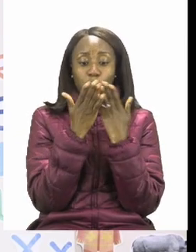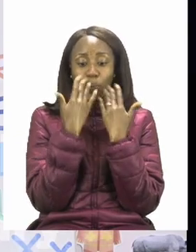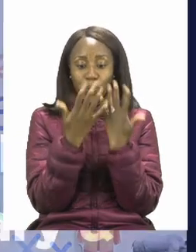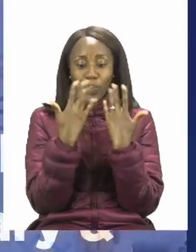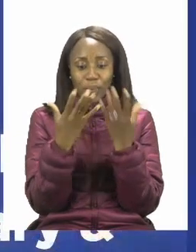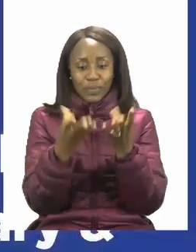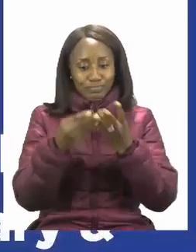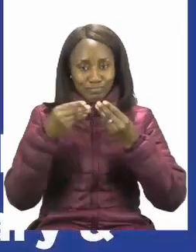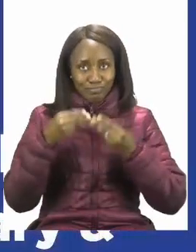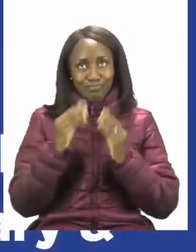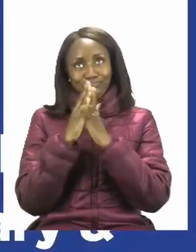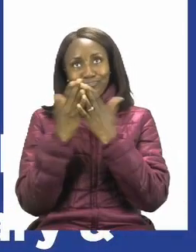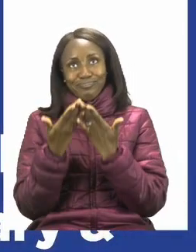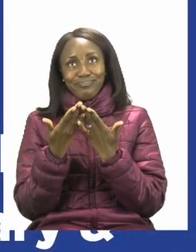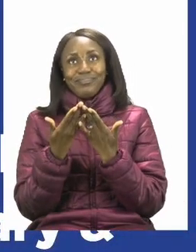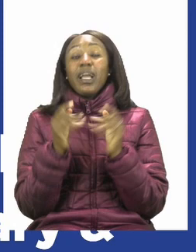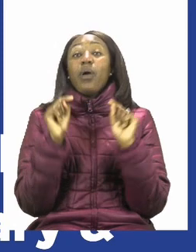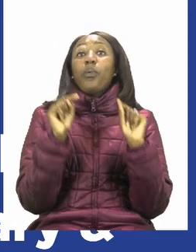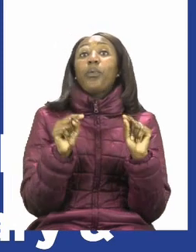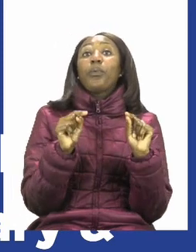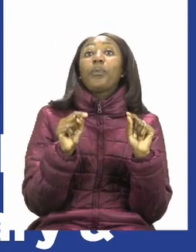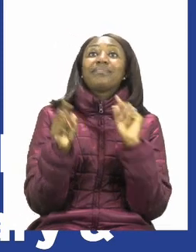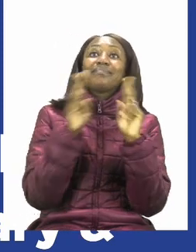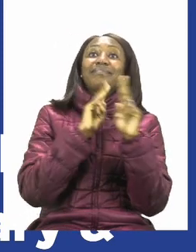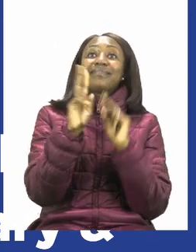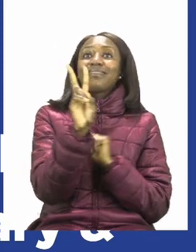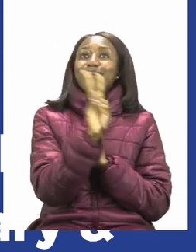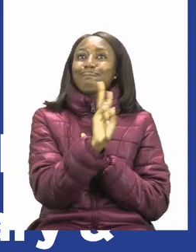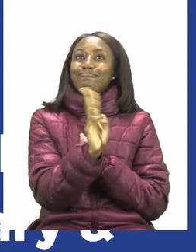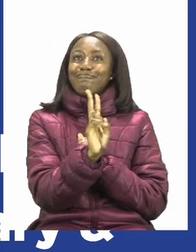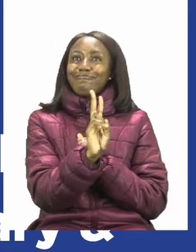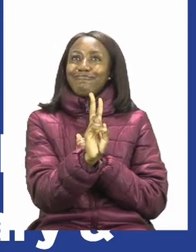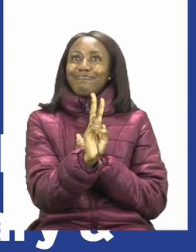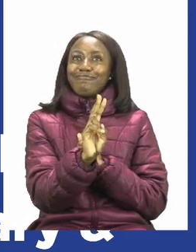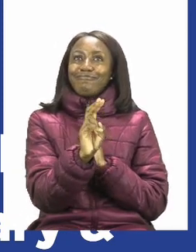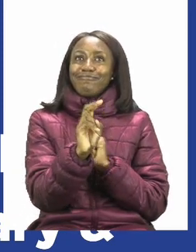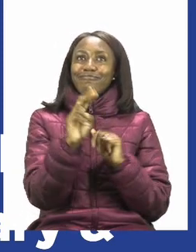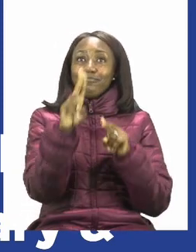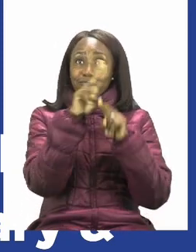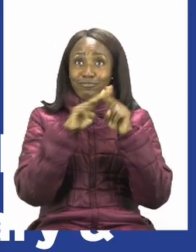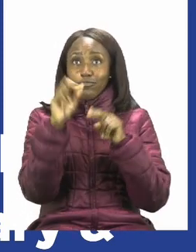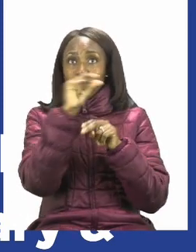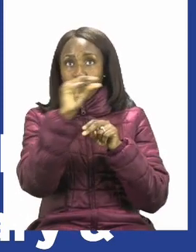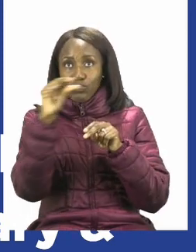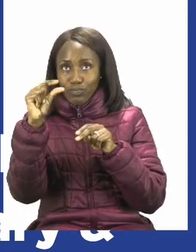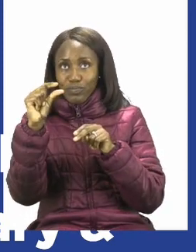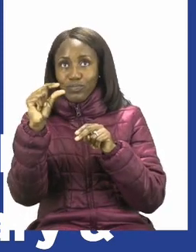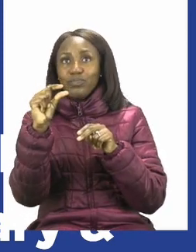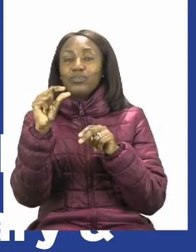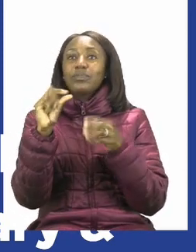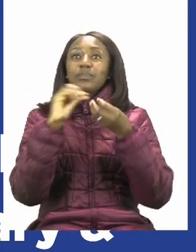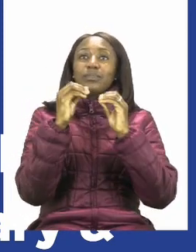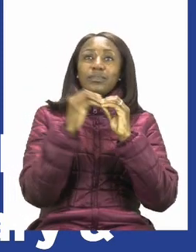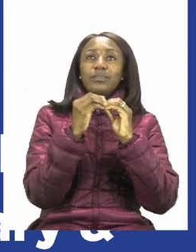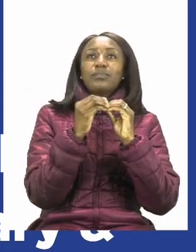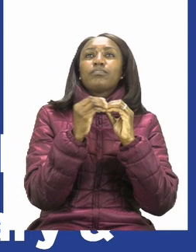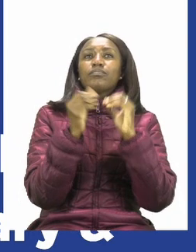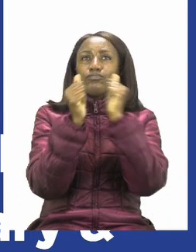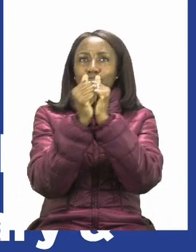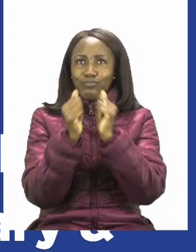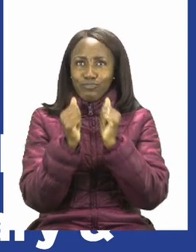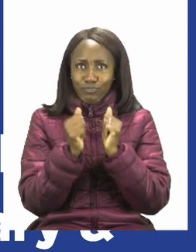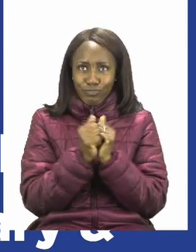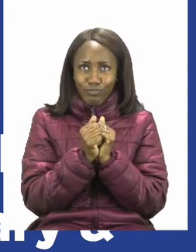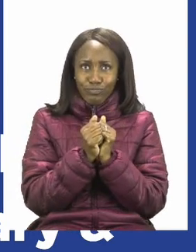anything else. For today's lesson, we will be doing vocabulary, sight words,